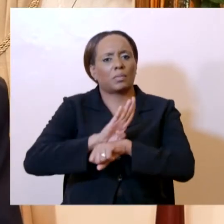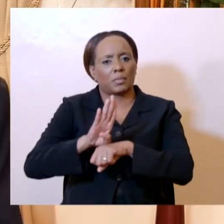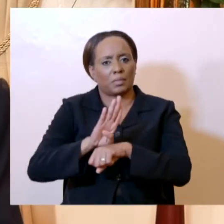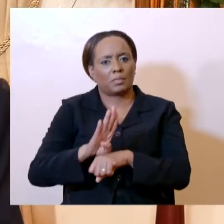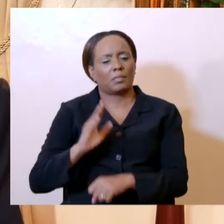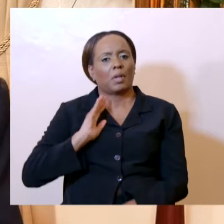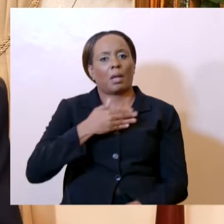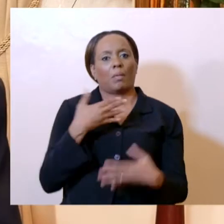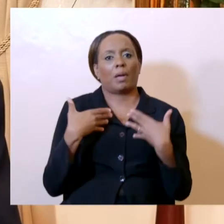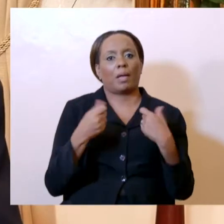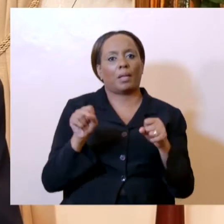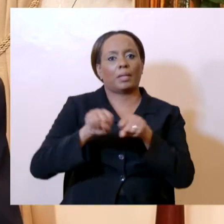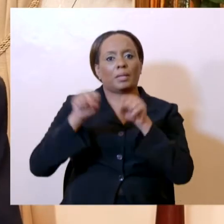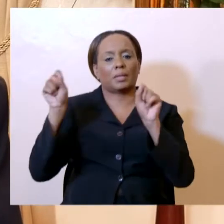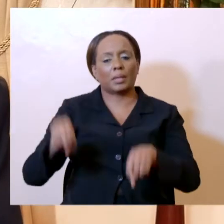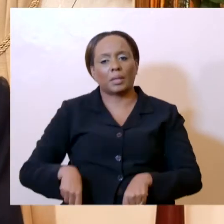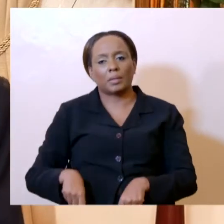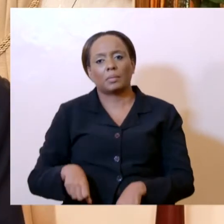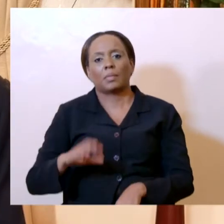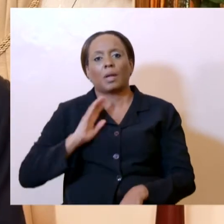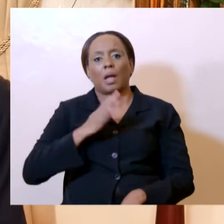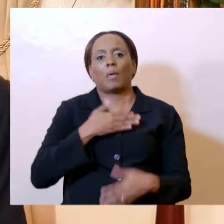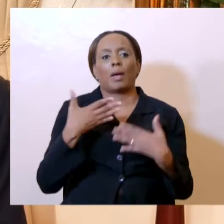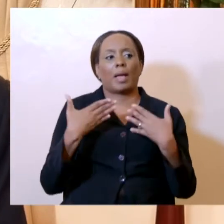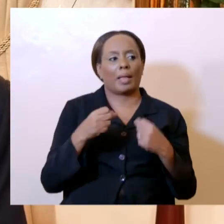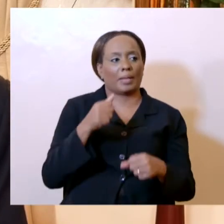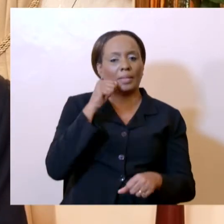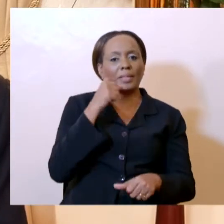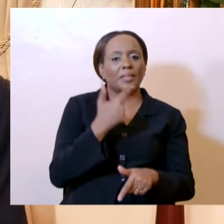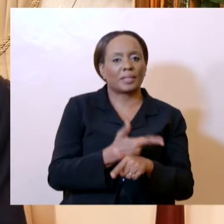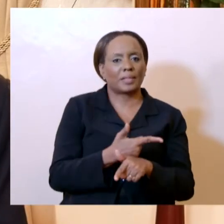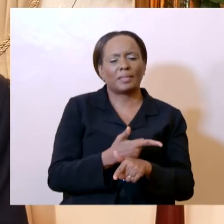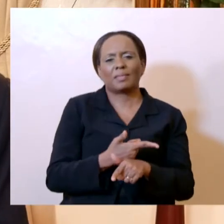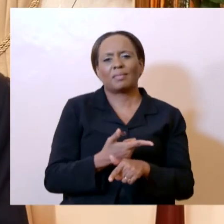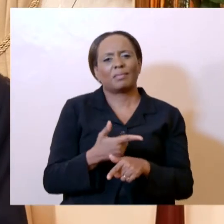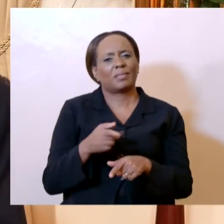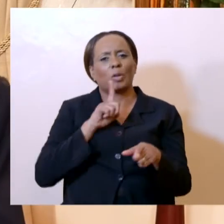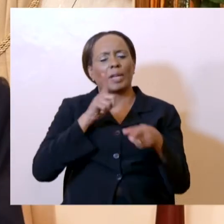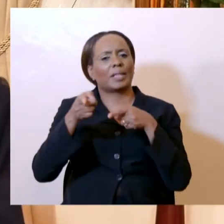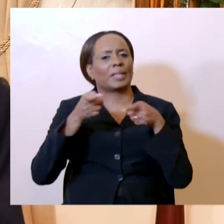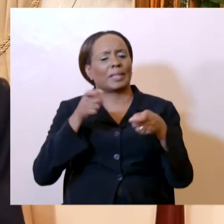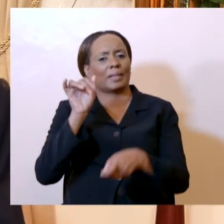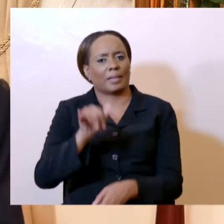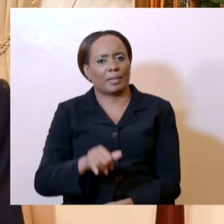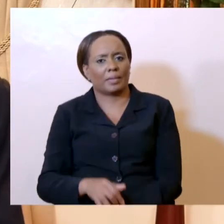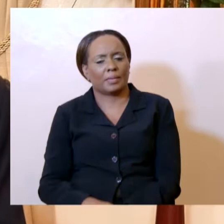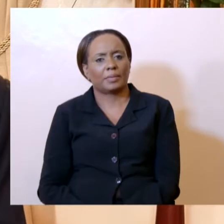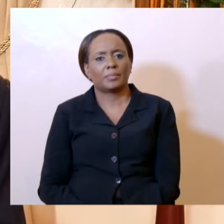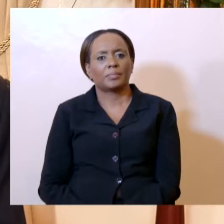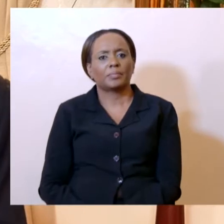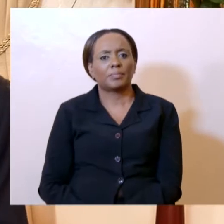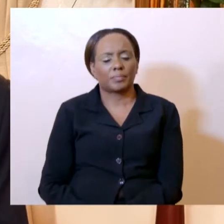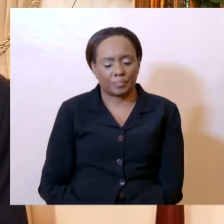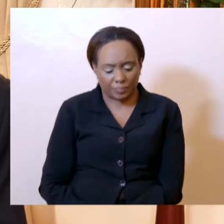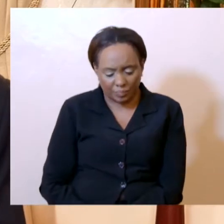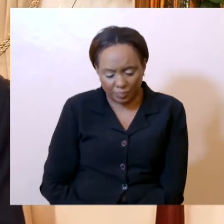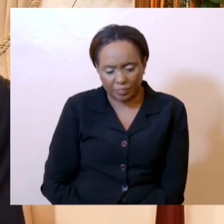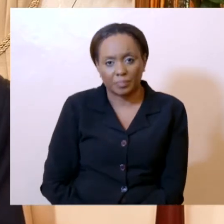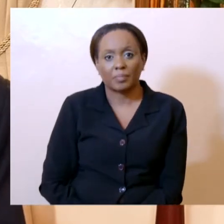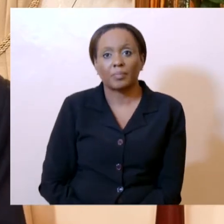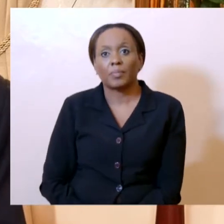health system, our health sisters, they can handle this perfectly. All right, so when you